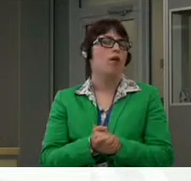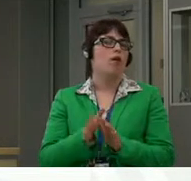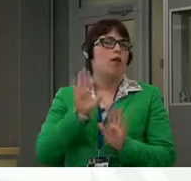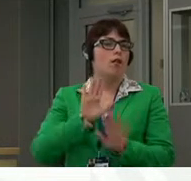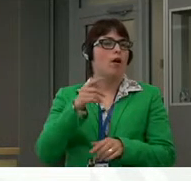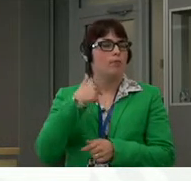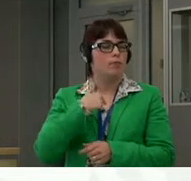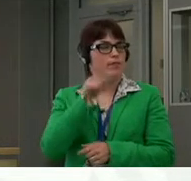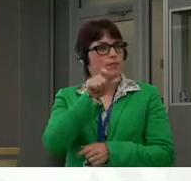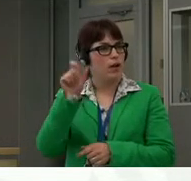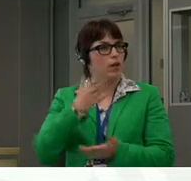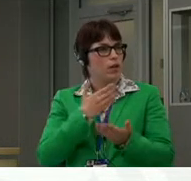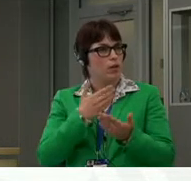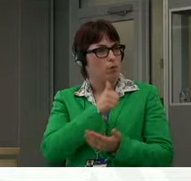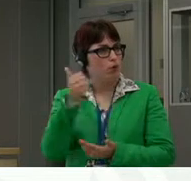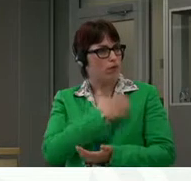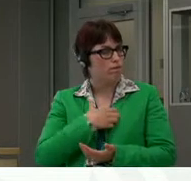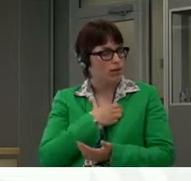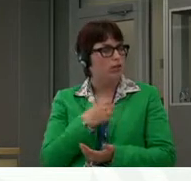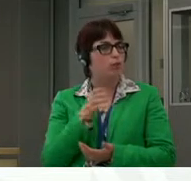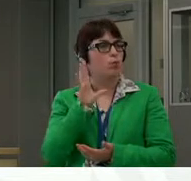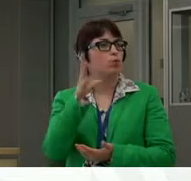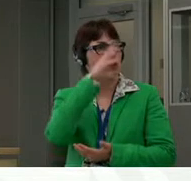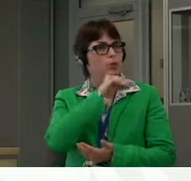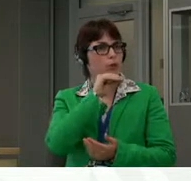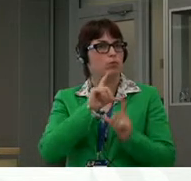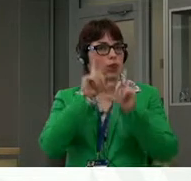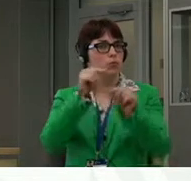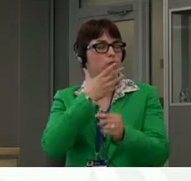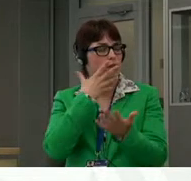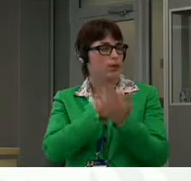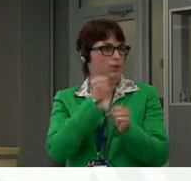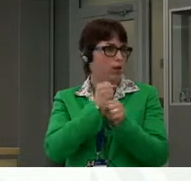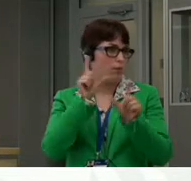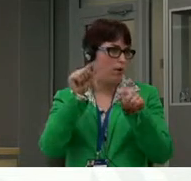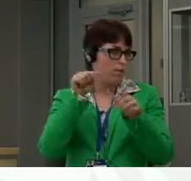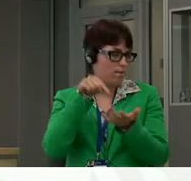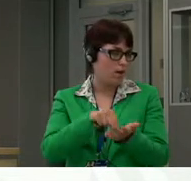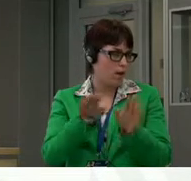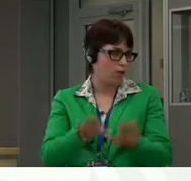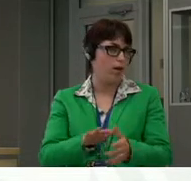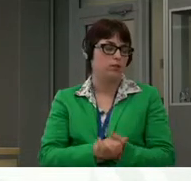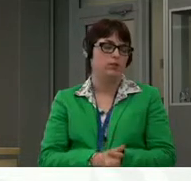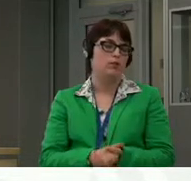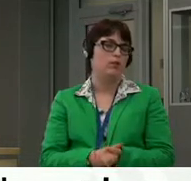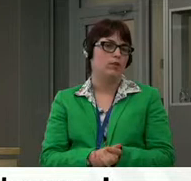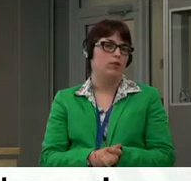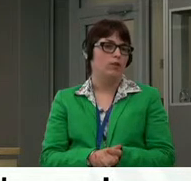CRPD principles go far beyond discrimination.